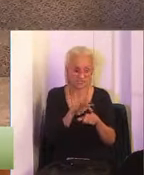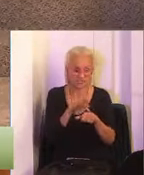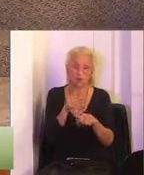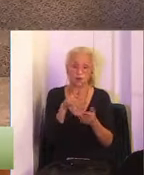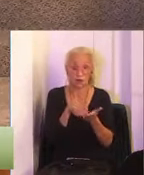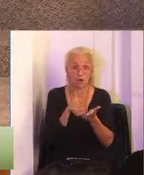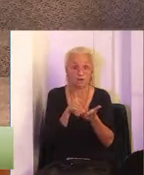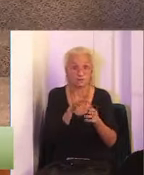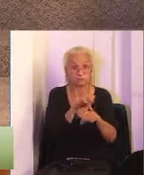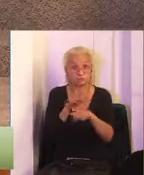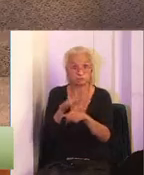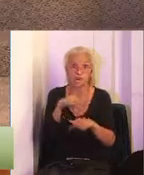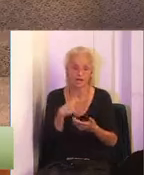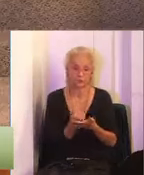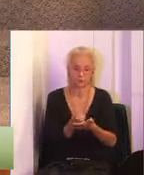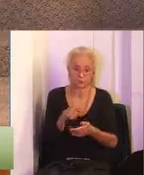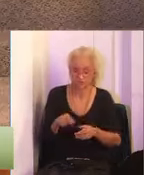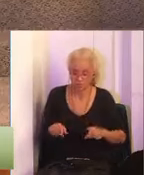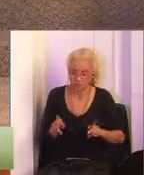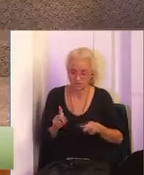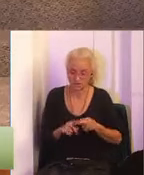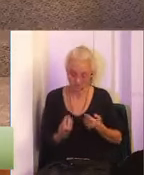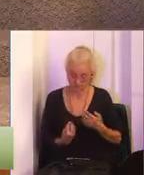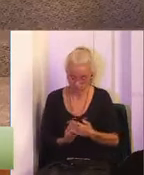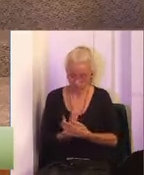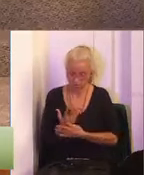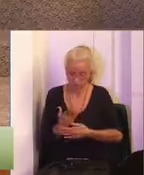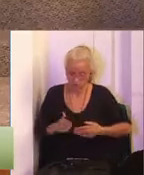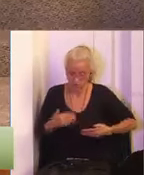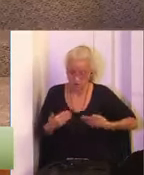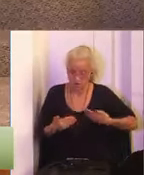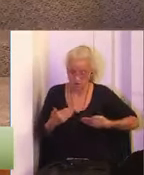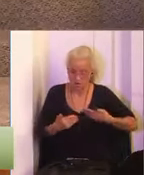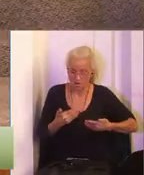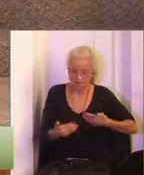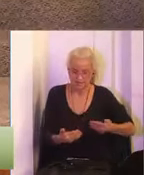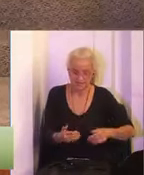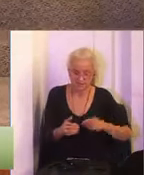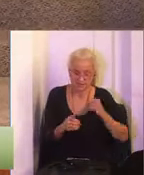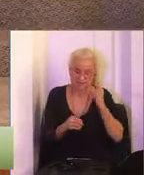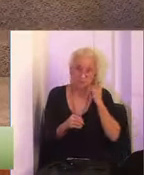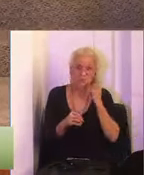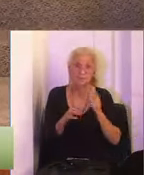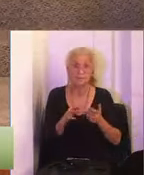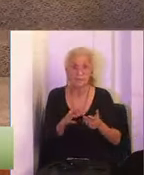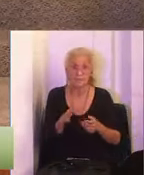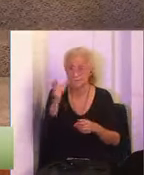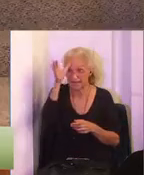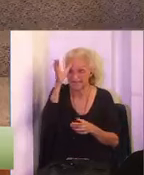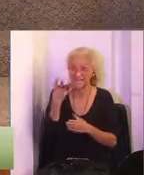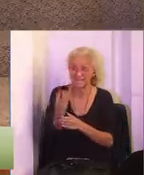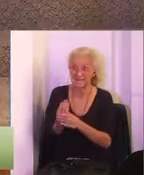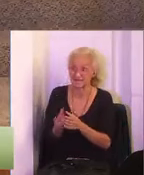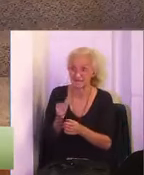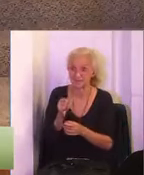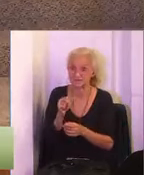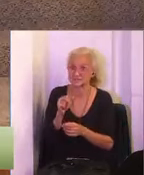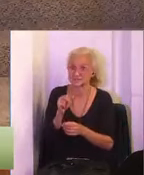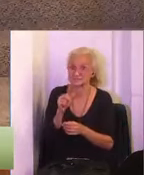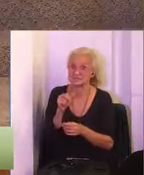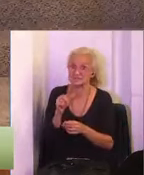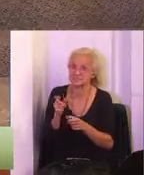bit. I used this opportunity as a growth process. I didn't do so well with my father dying.